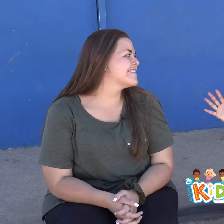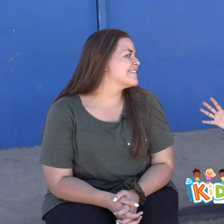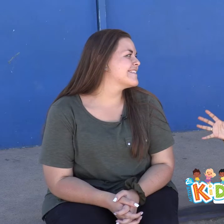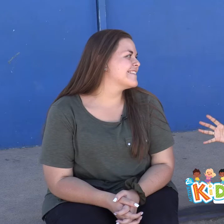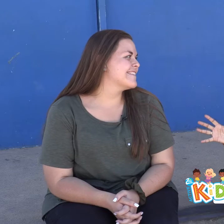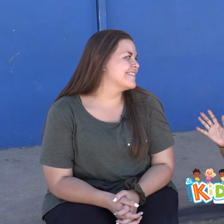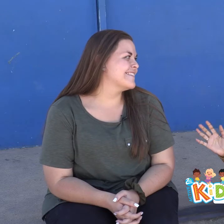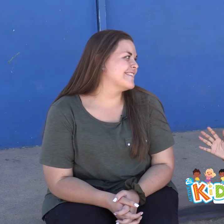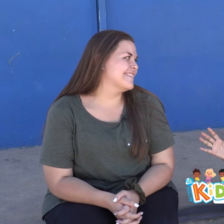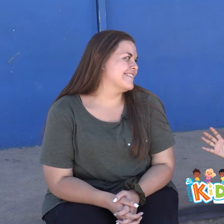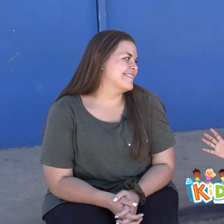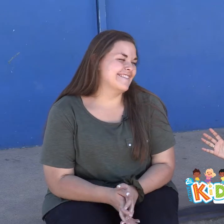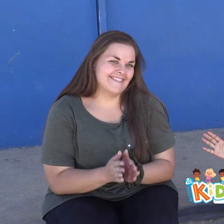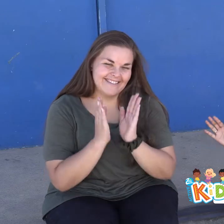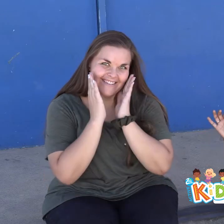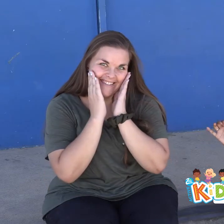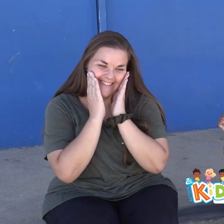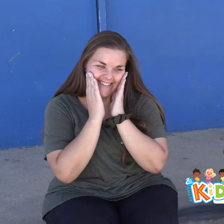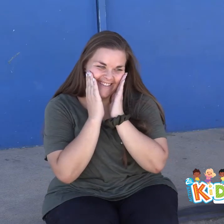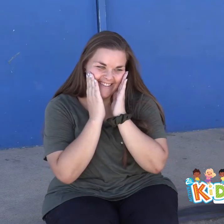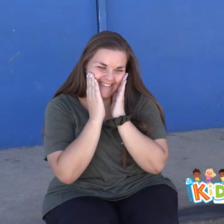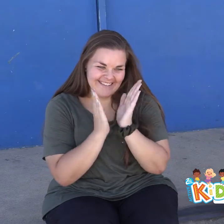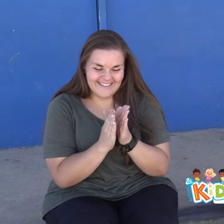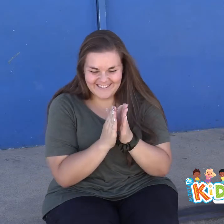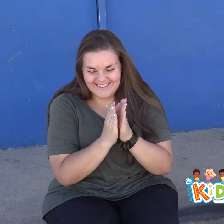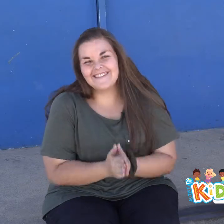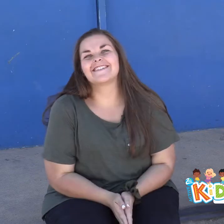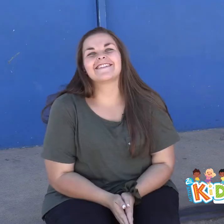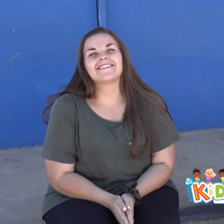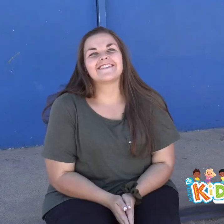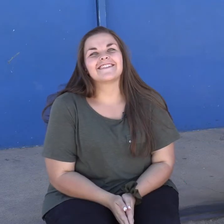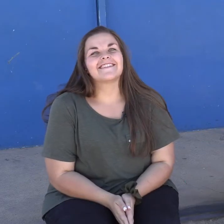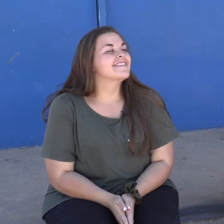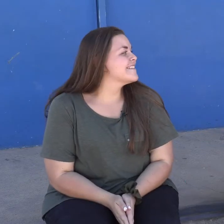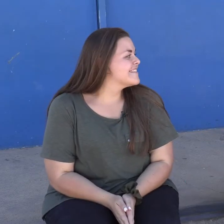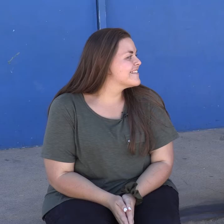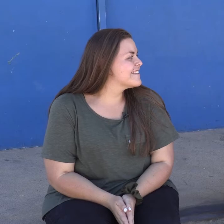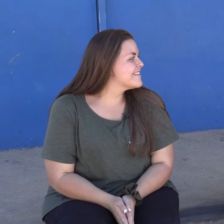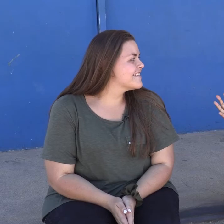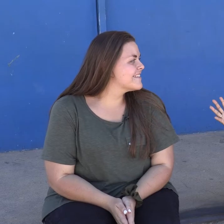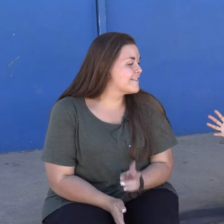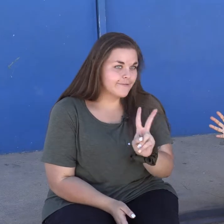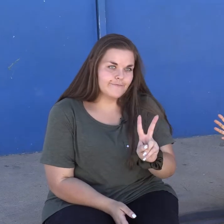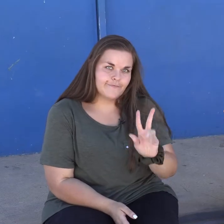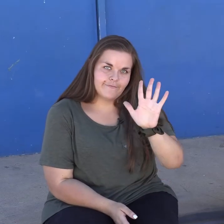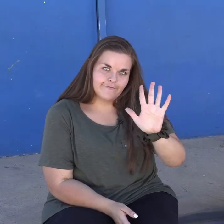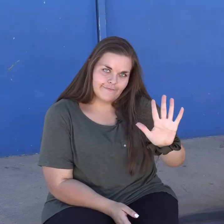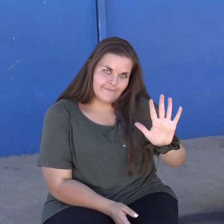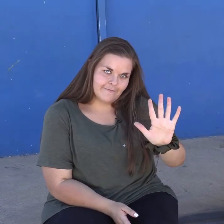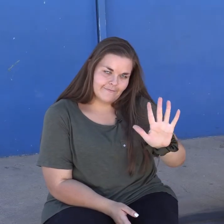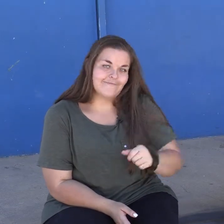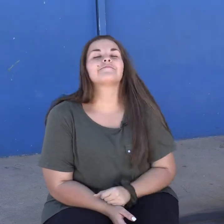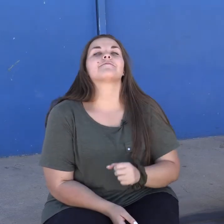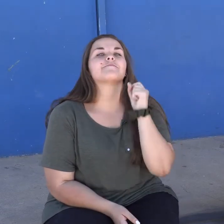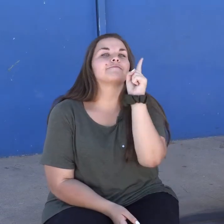We are back, and wow, Marisol, that was such an amazing show. But we're back at it because we are in week 2, lesson